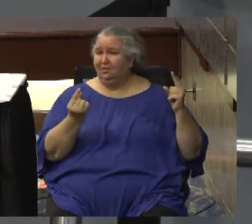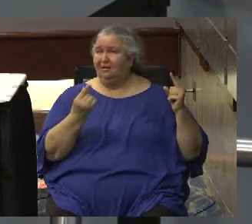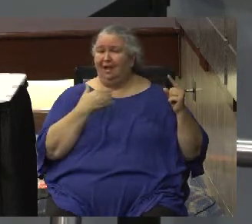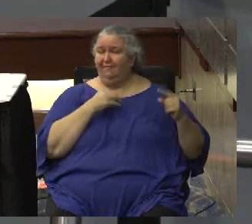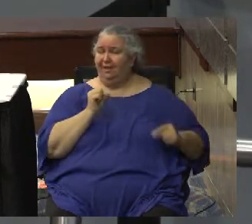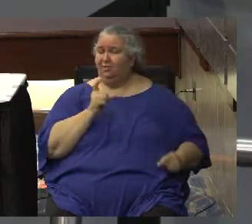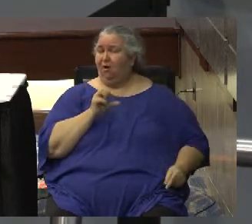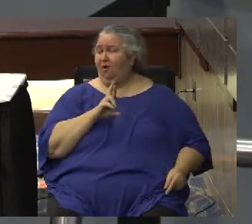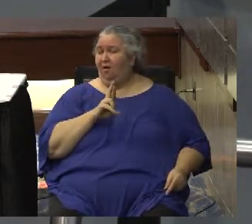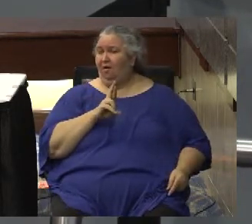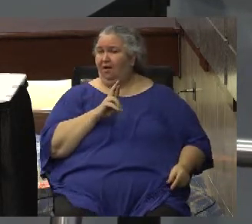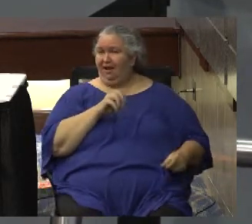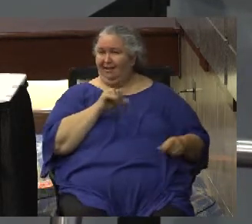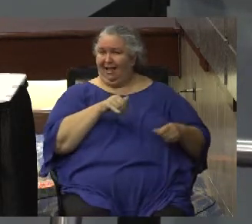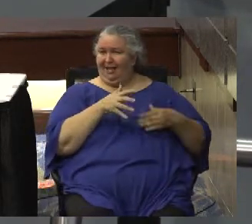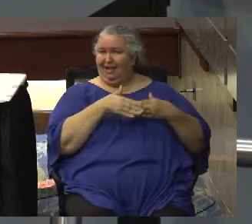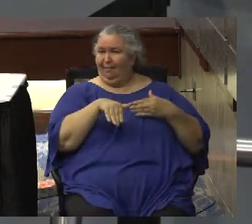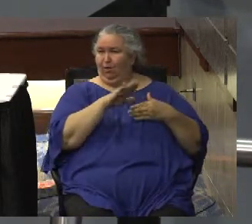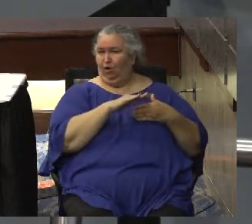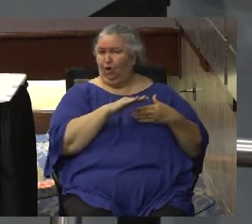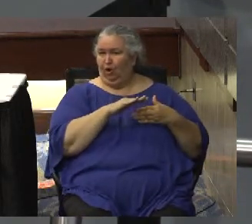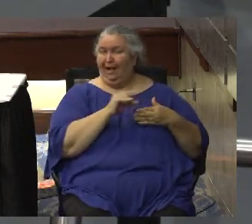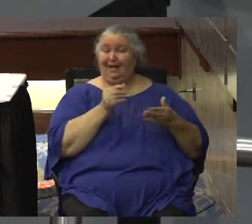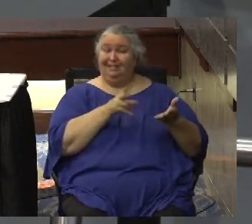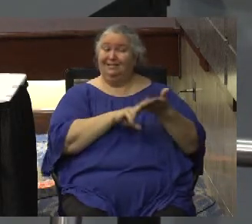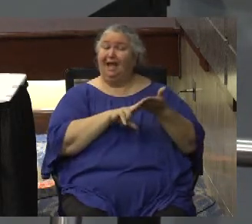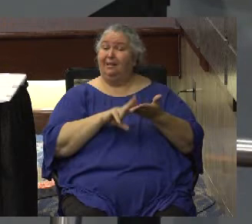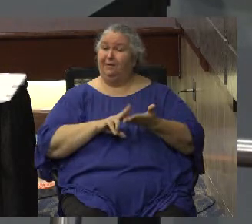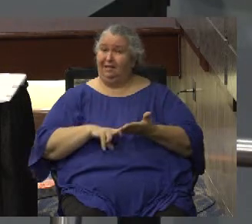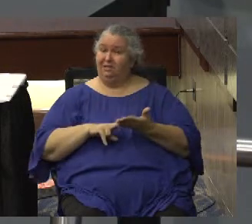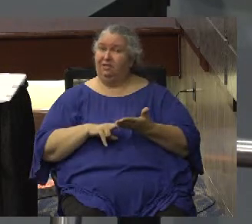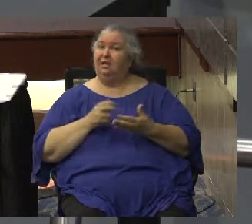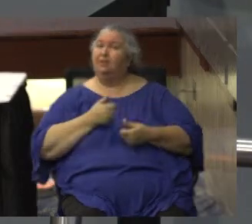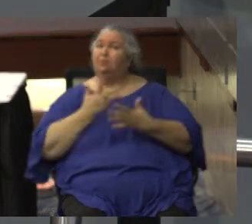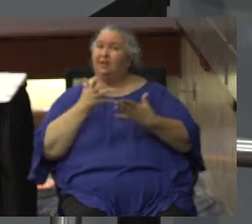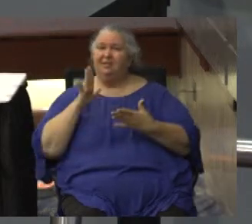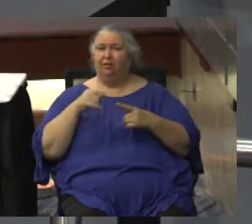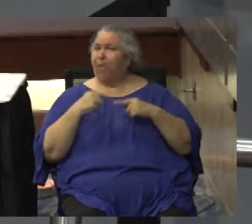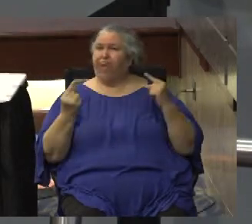short-term rental in the neighborhood and signed the petition expressing their opposition.